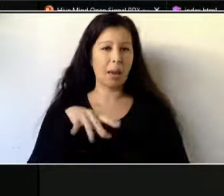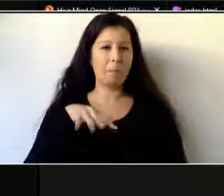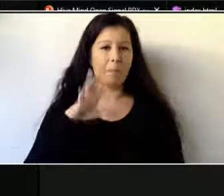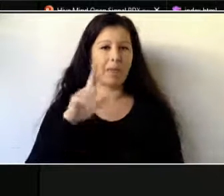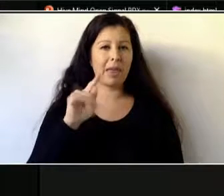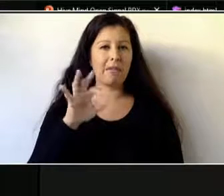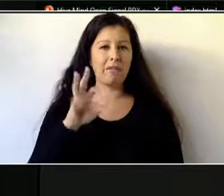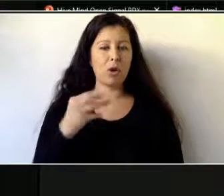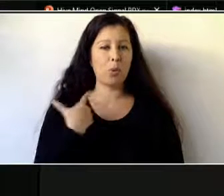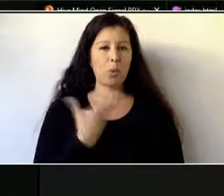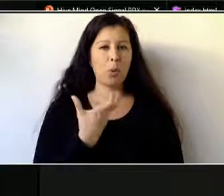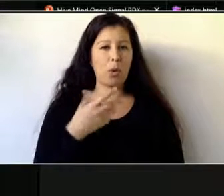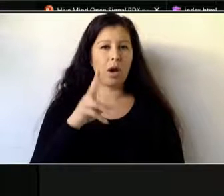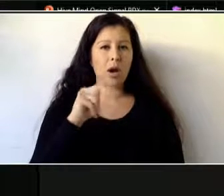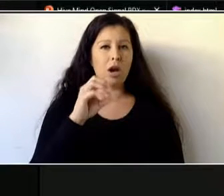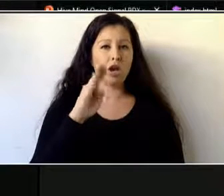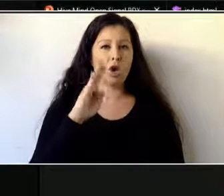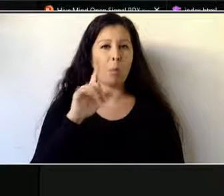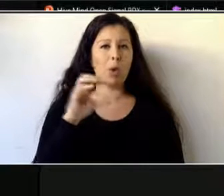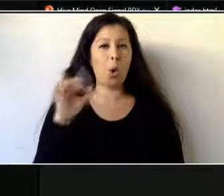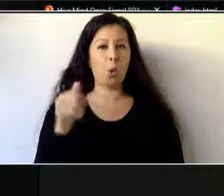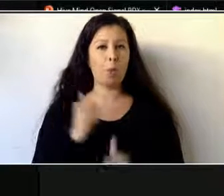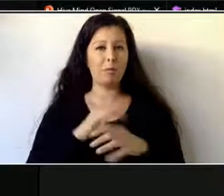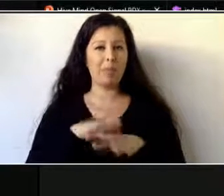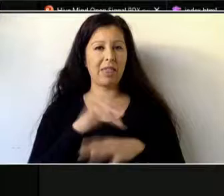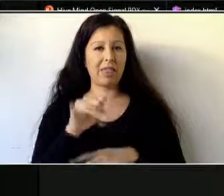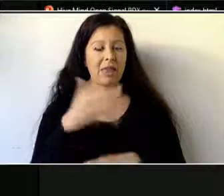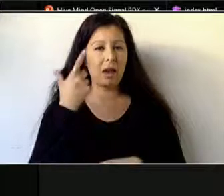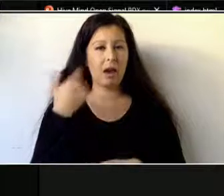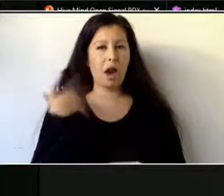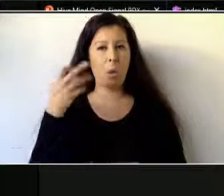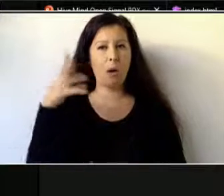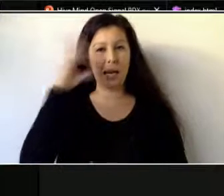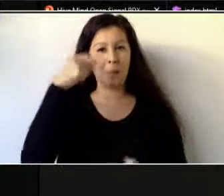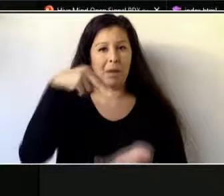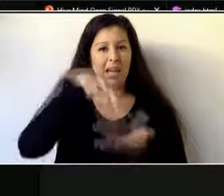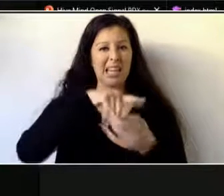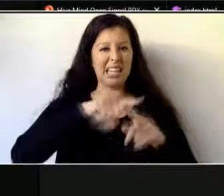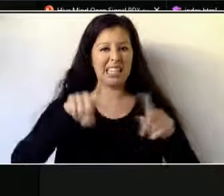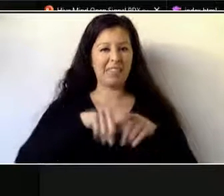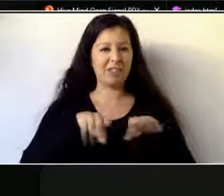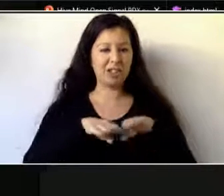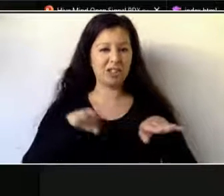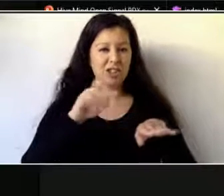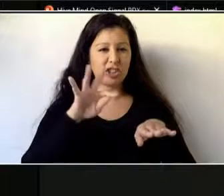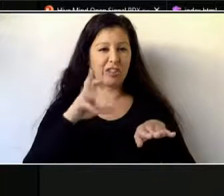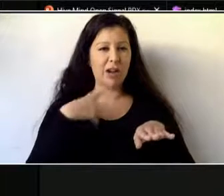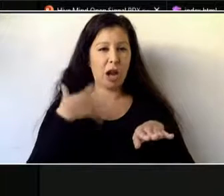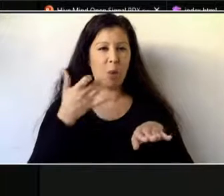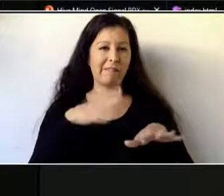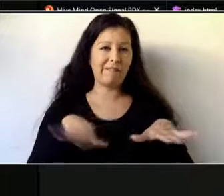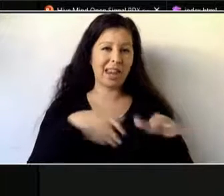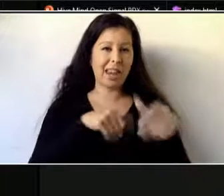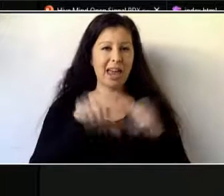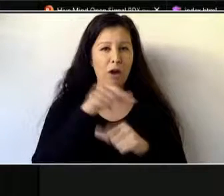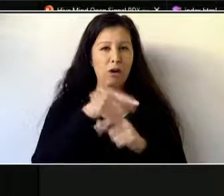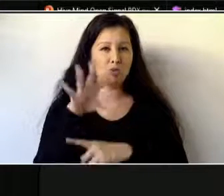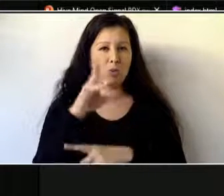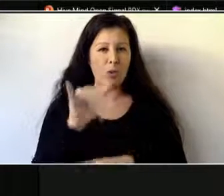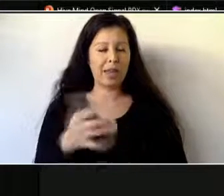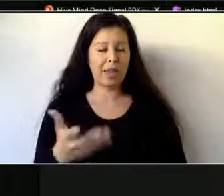that we want to Noble Oak form on. Because the idea is that I wanted to him on different surfaces and I want to fly around to record